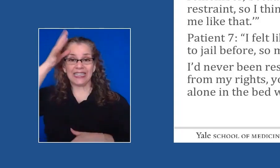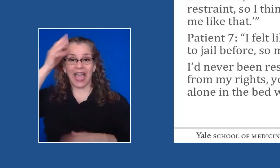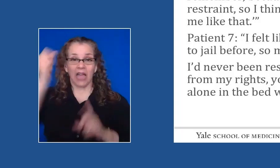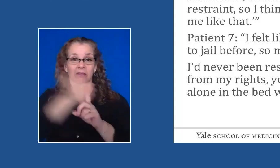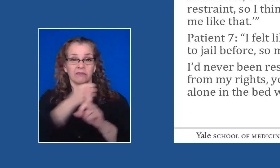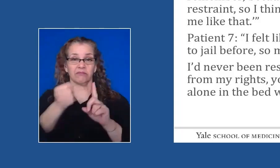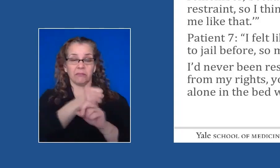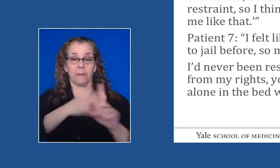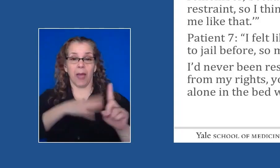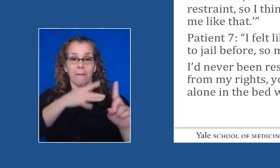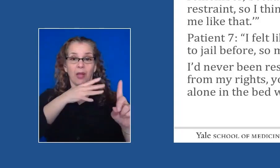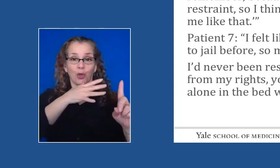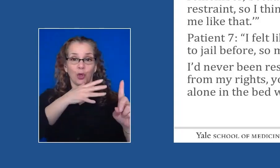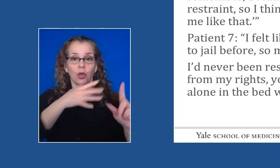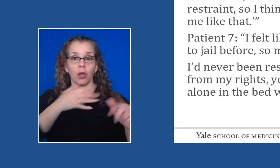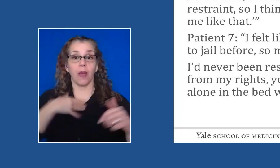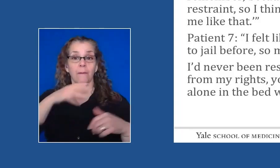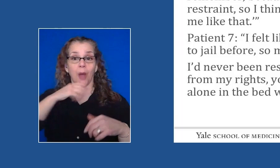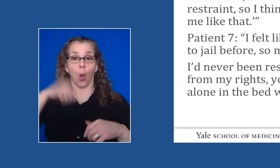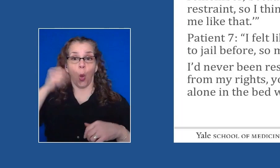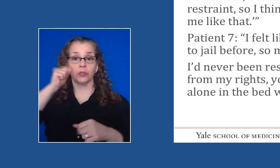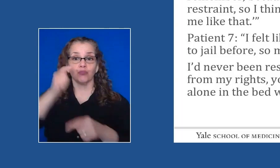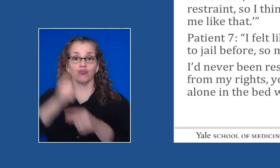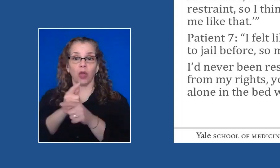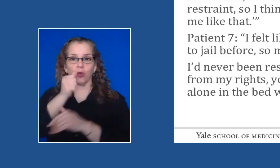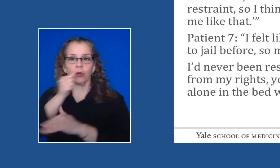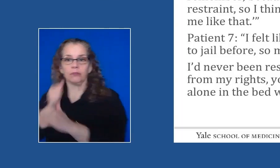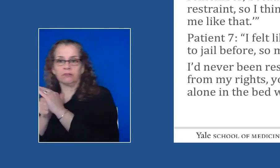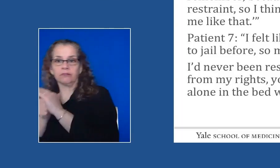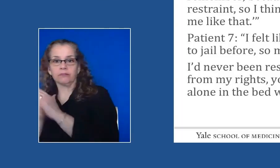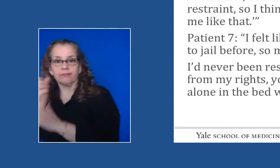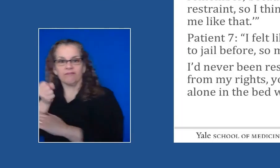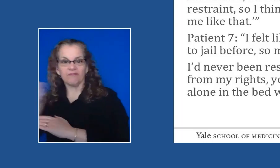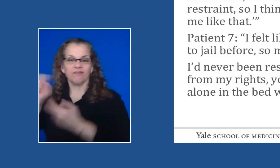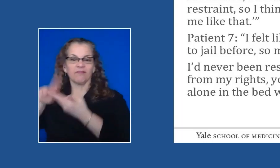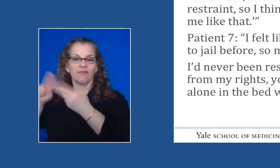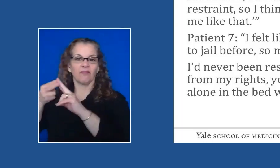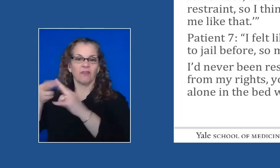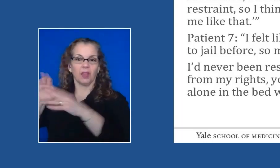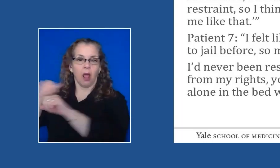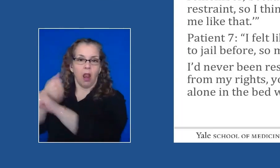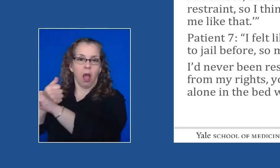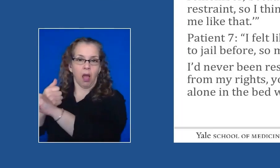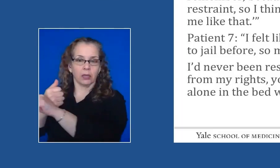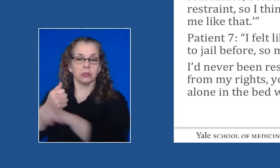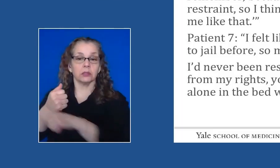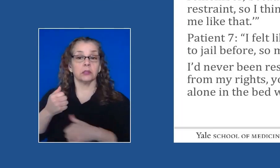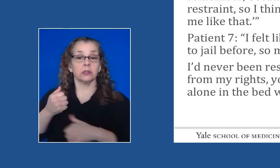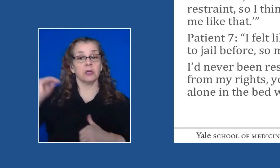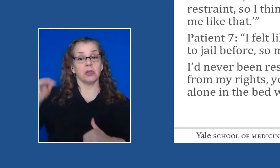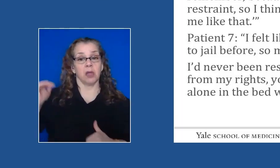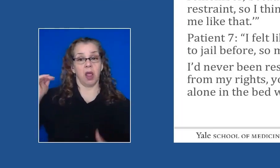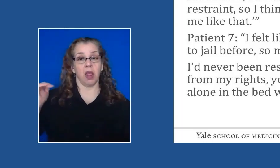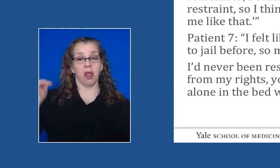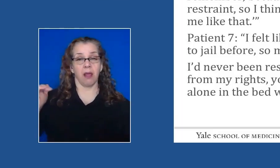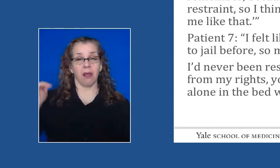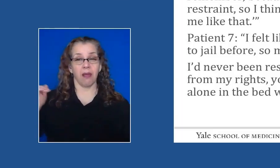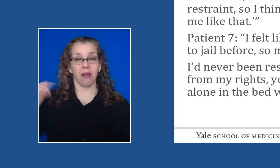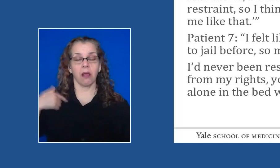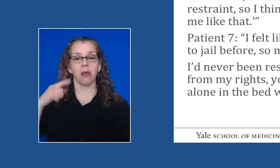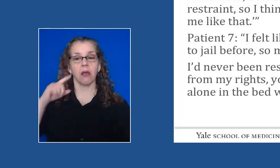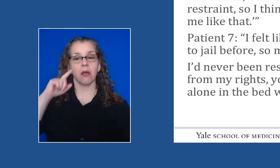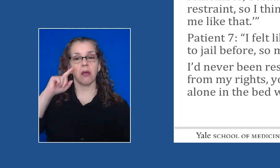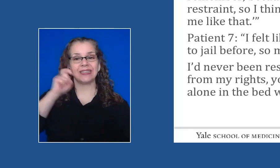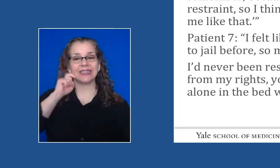door. I also remember being sexually abused as a child. The little that I can remember, because I was very young, there was some type of